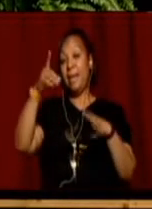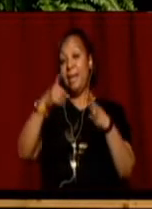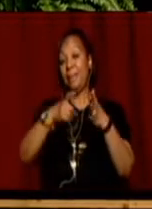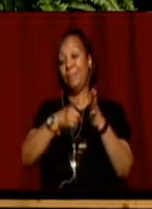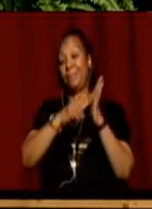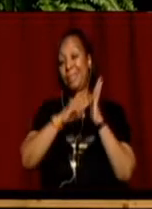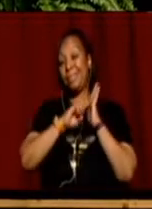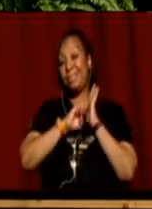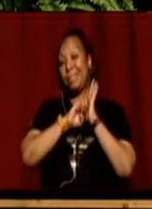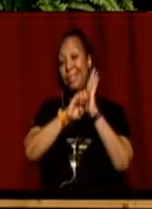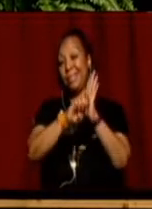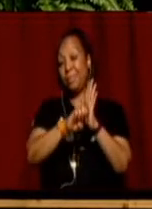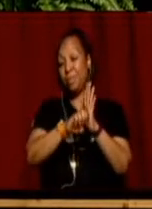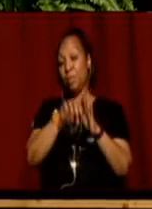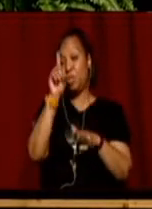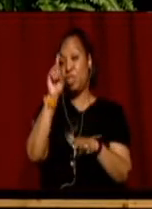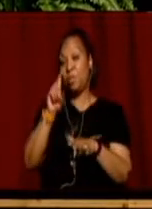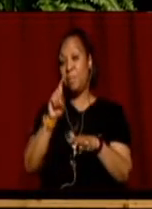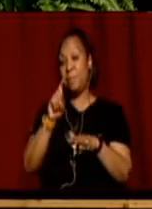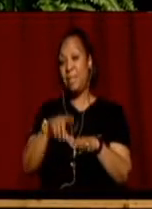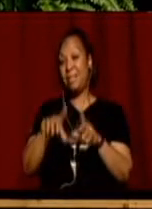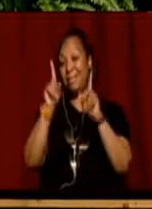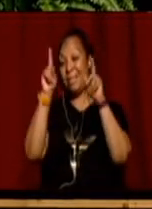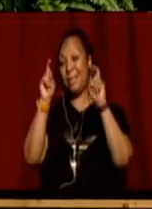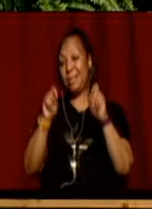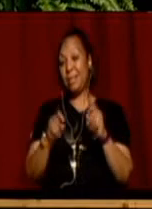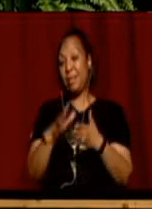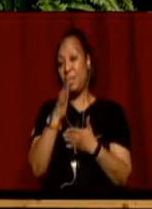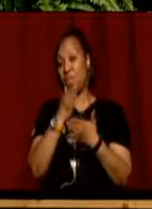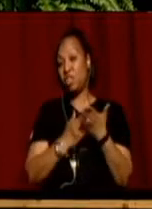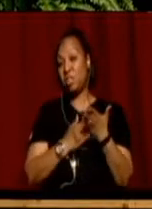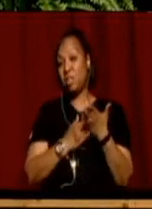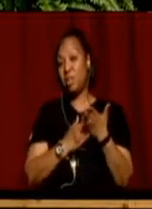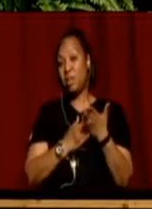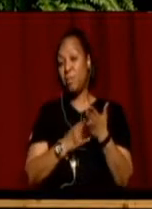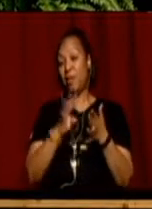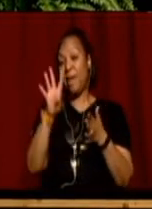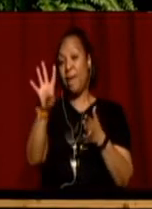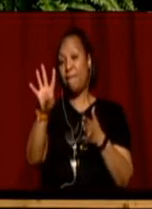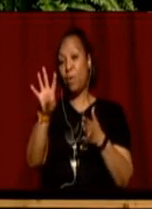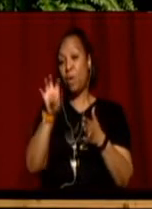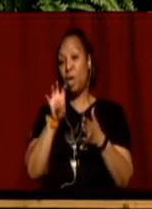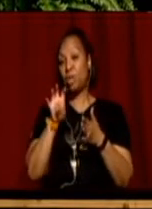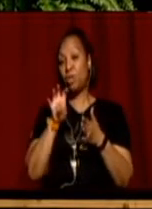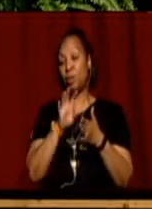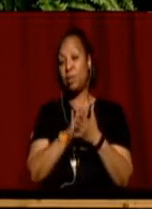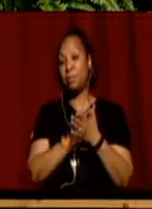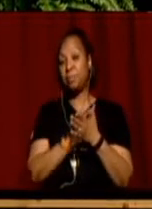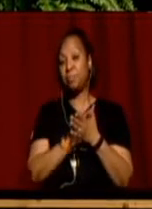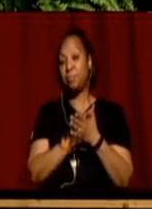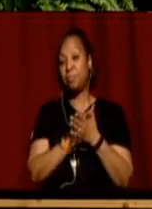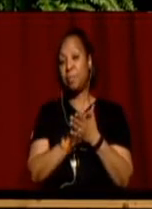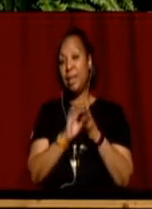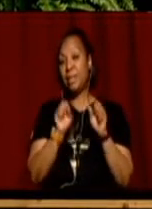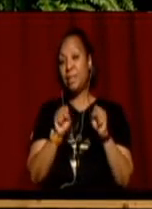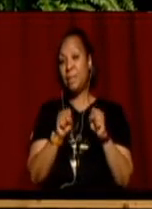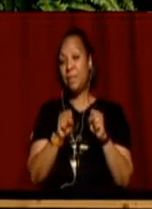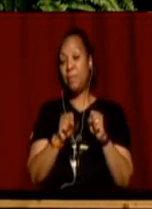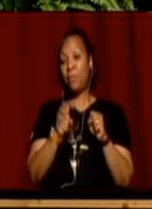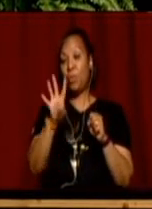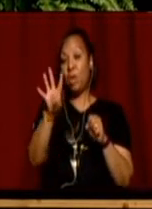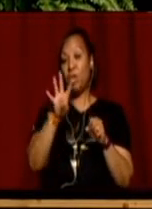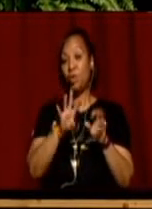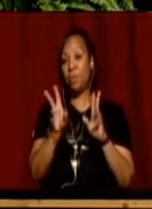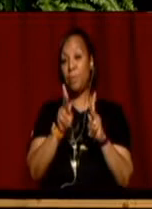tested. And now they're saying that there are some sites where they have 400 ability to test 400